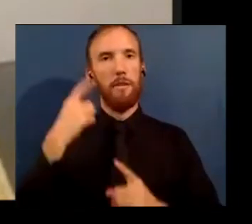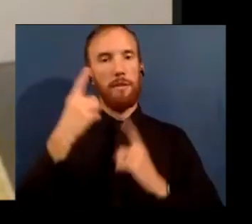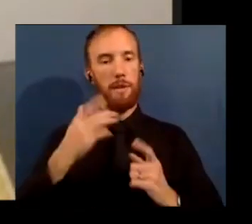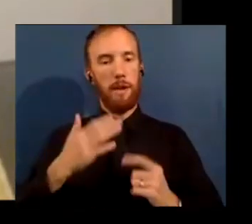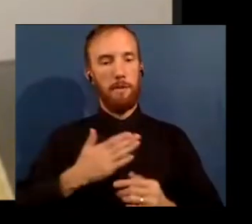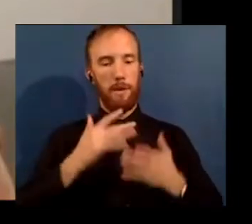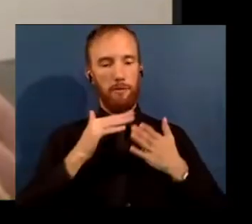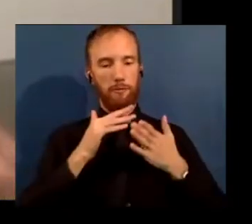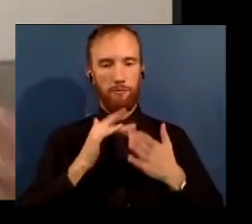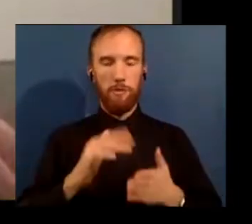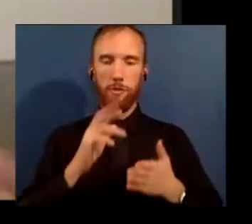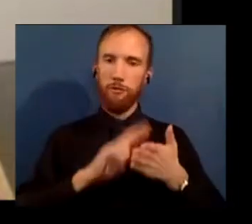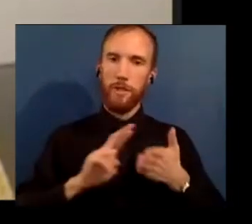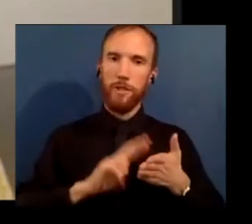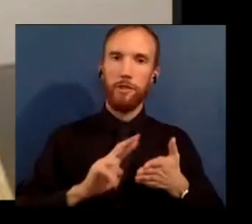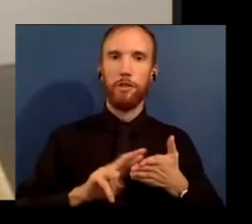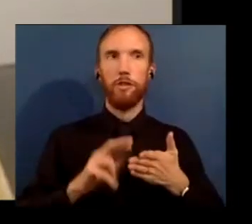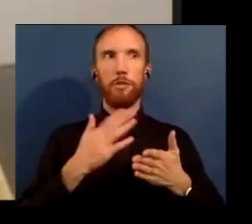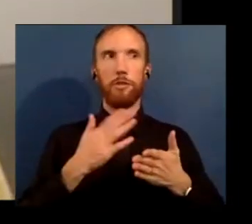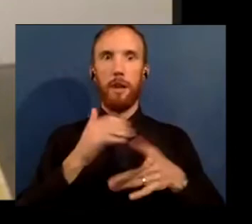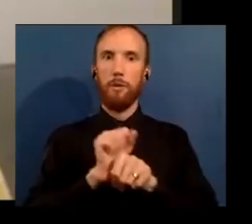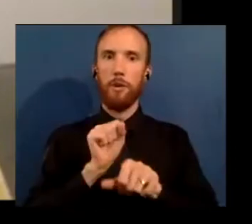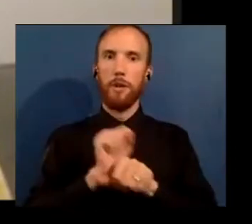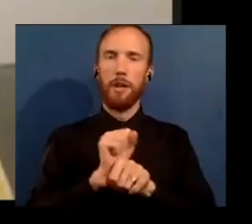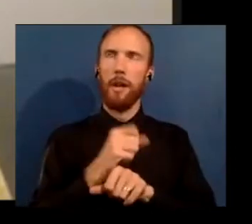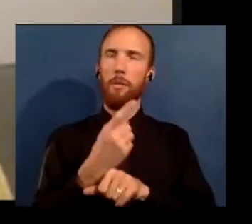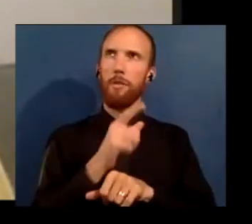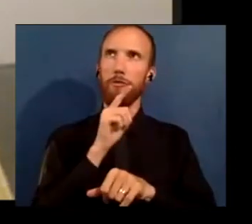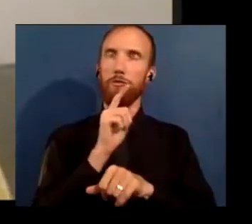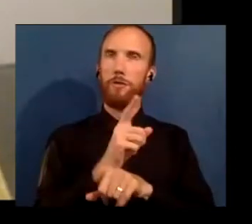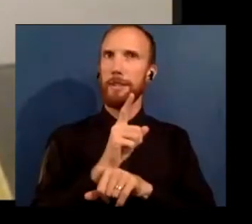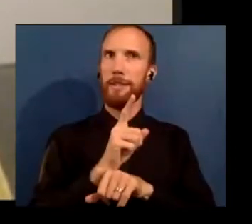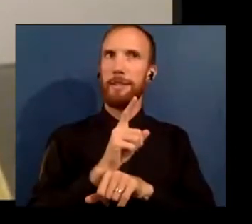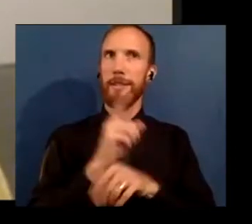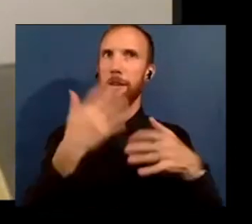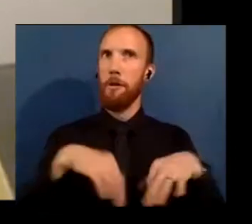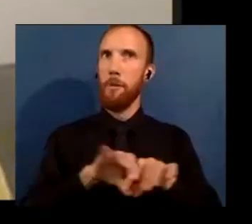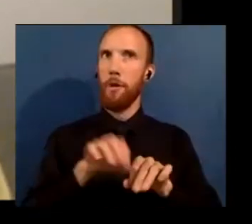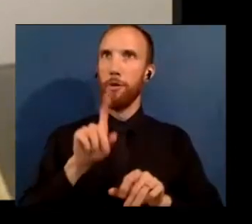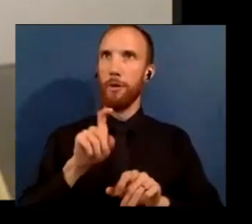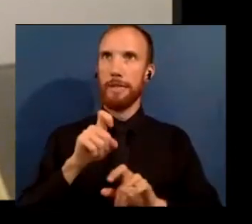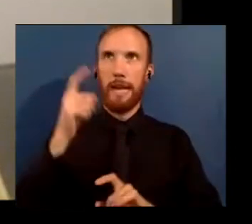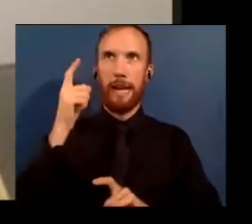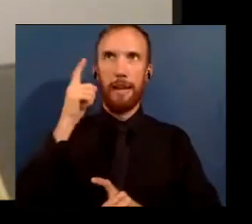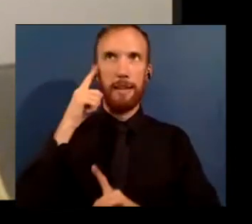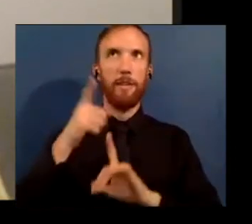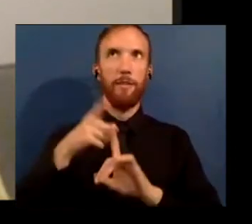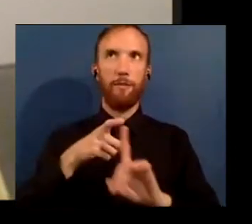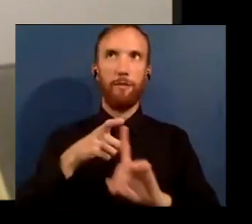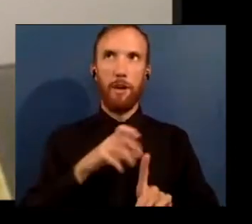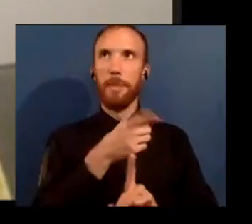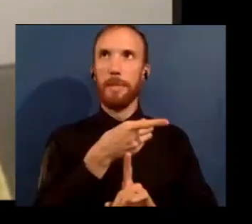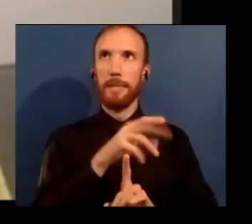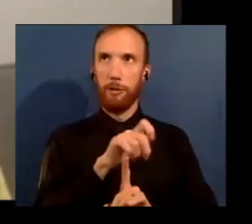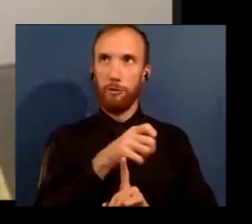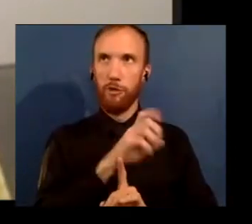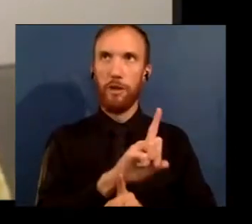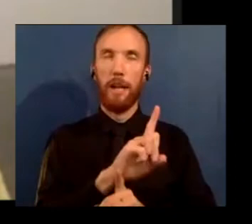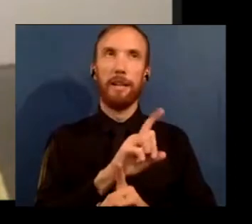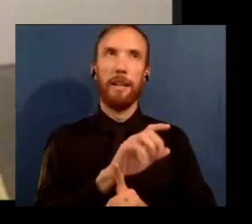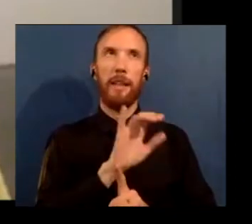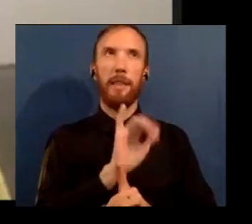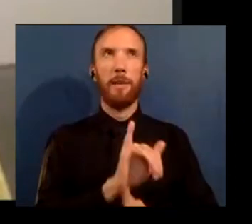and work. And one of the very provocative questions that I think Dr. Prashad's comments put before us is this question of where research